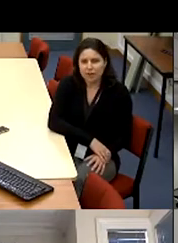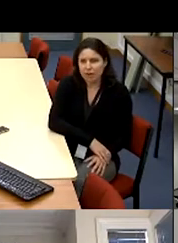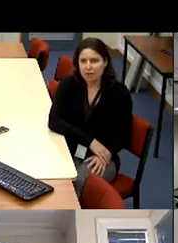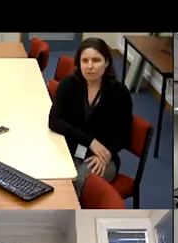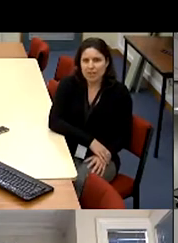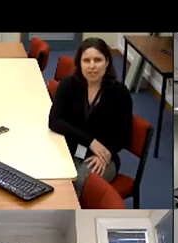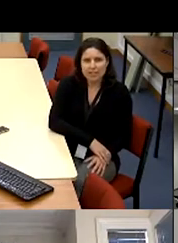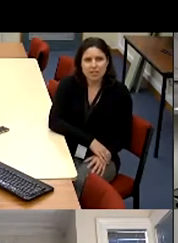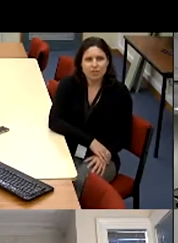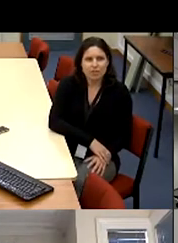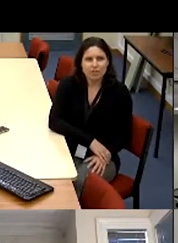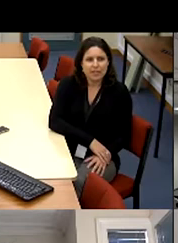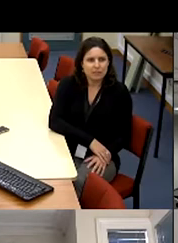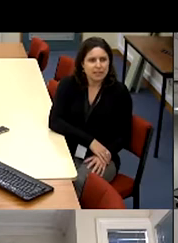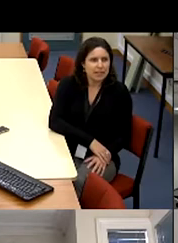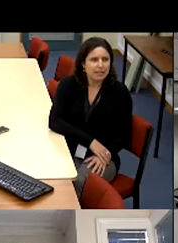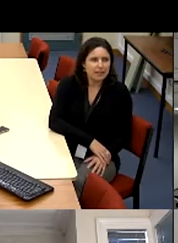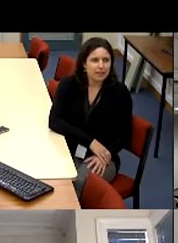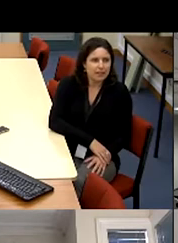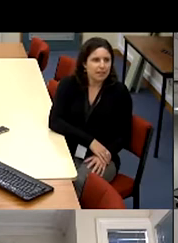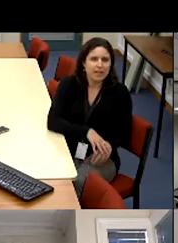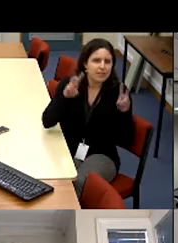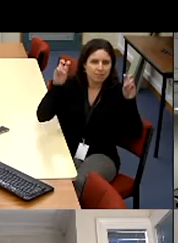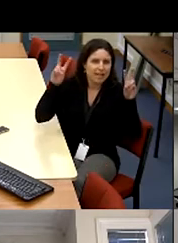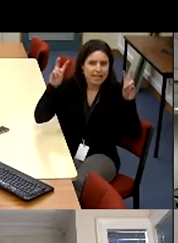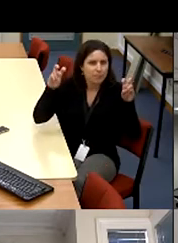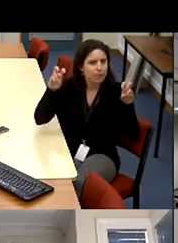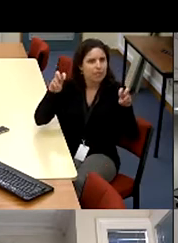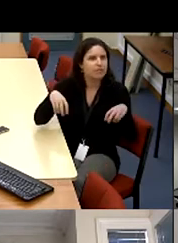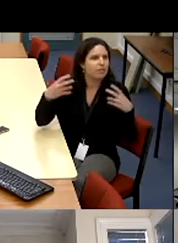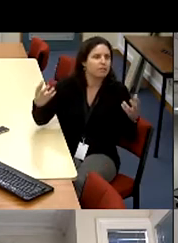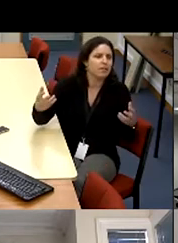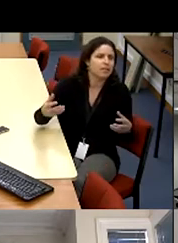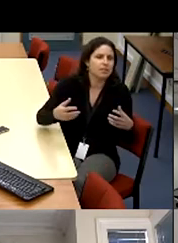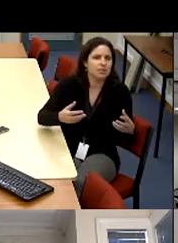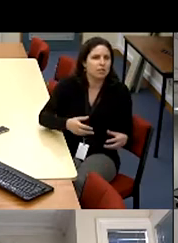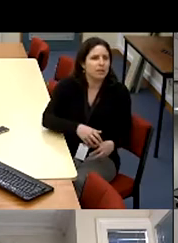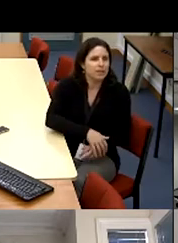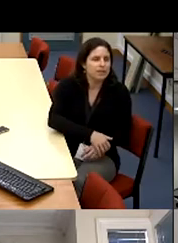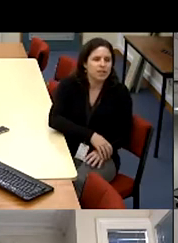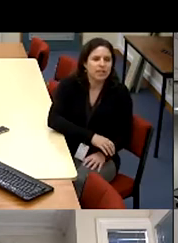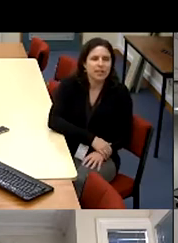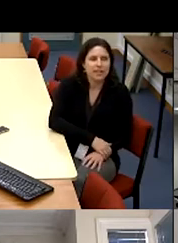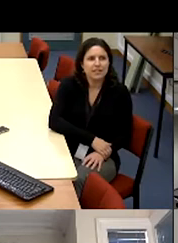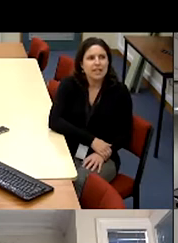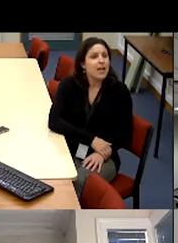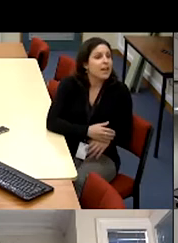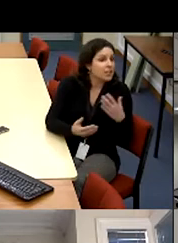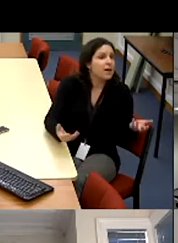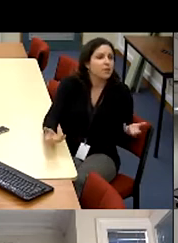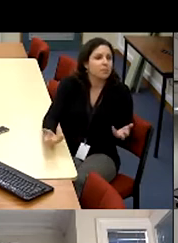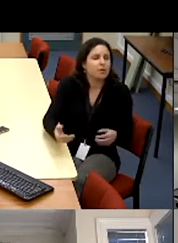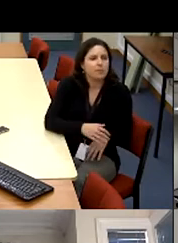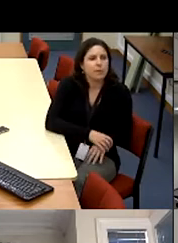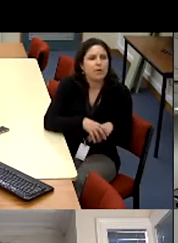so you get to be seen as an expert on a certain topic eventually, and that